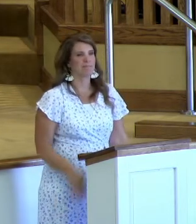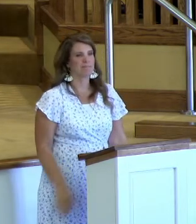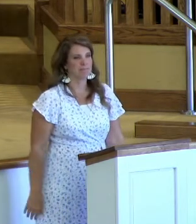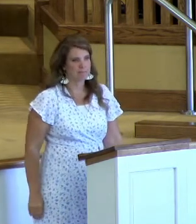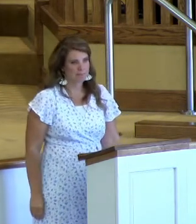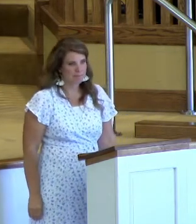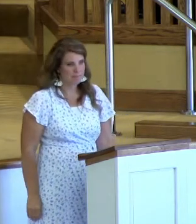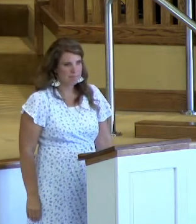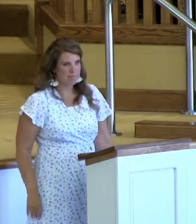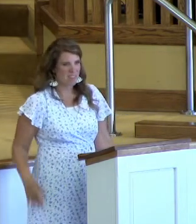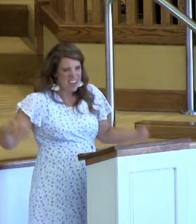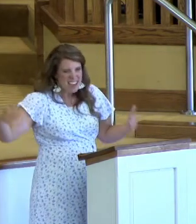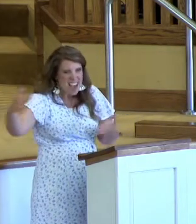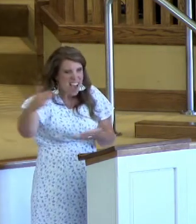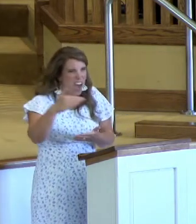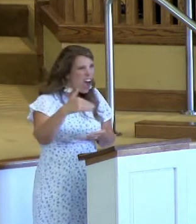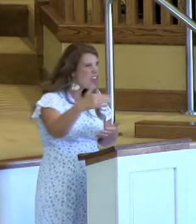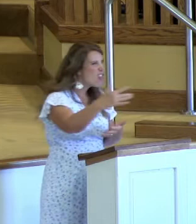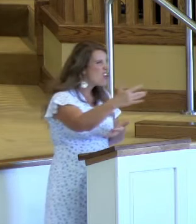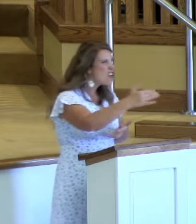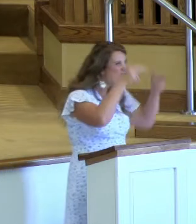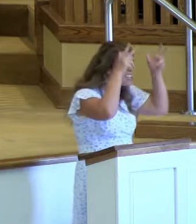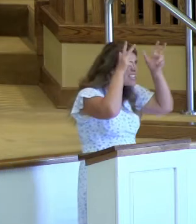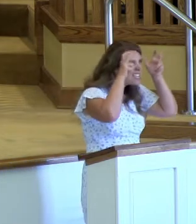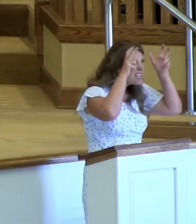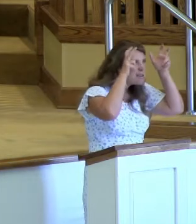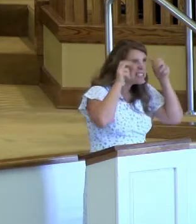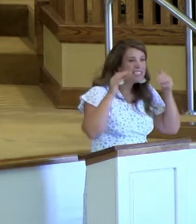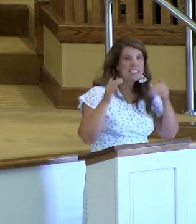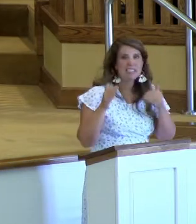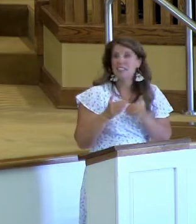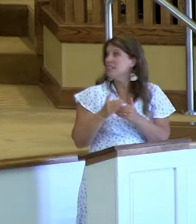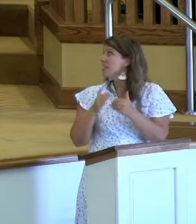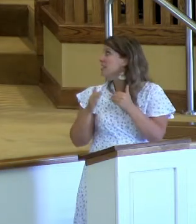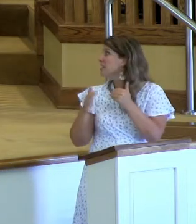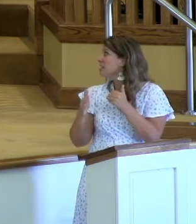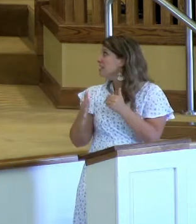mine. Then he gathered all his